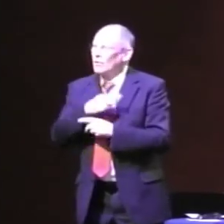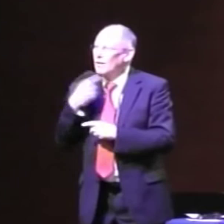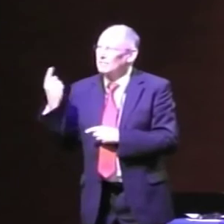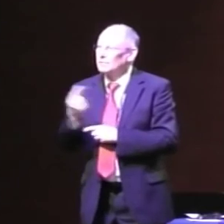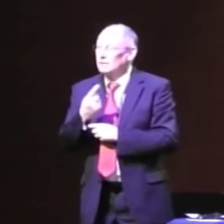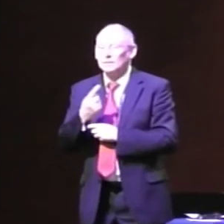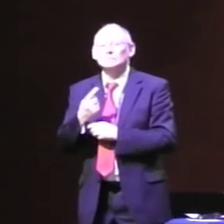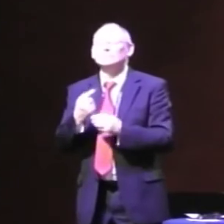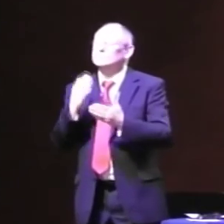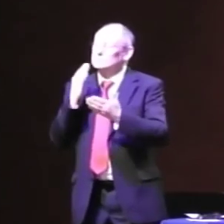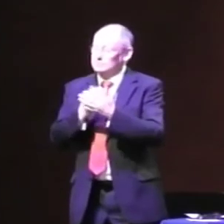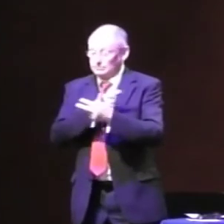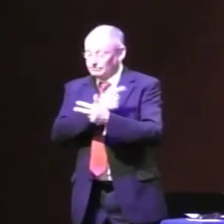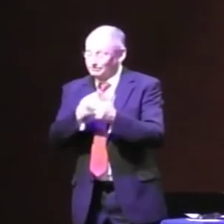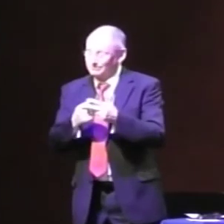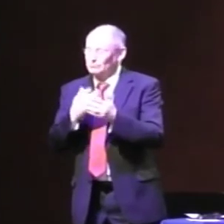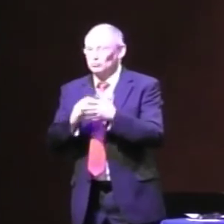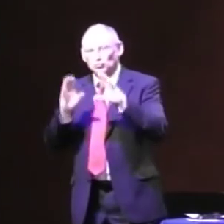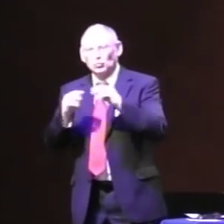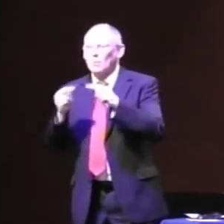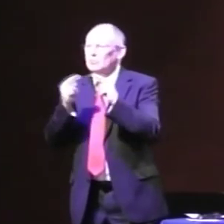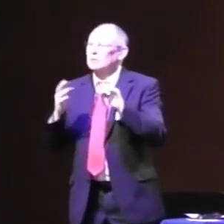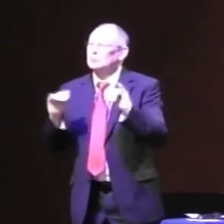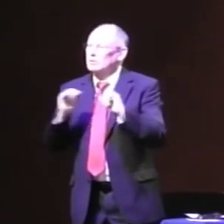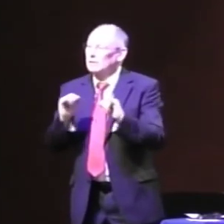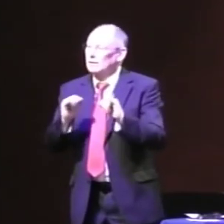are necessary to end the housing crisis,